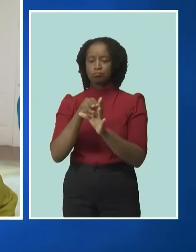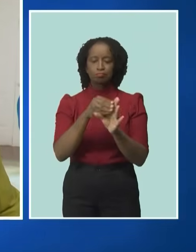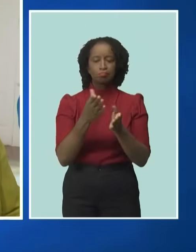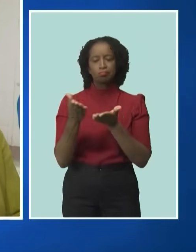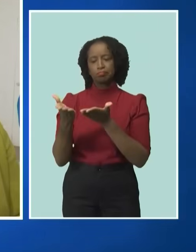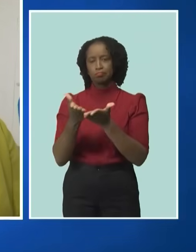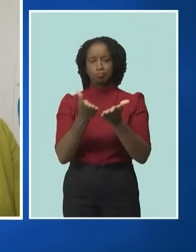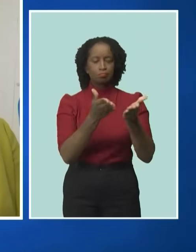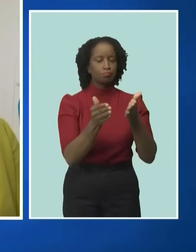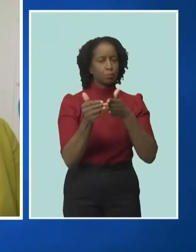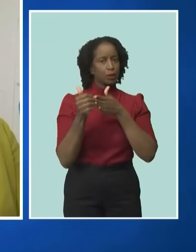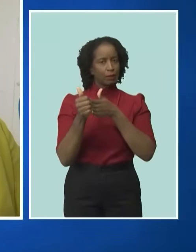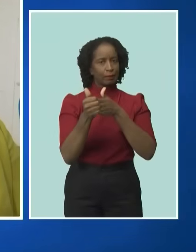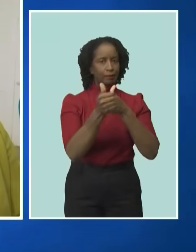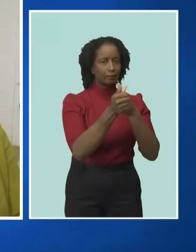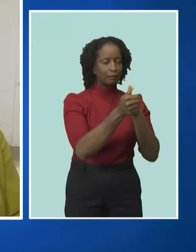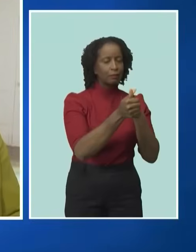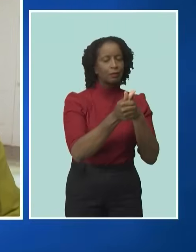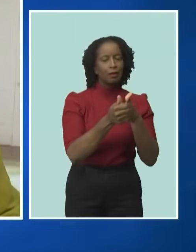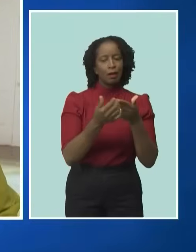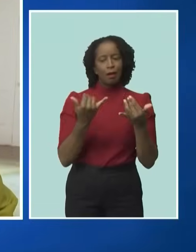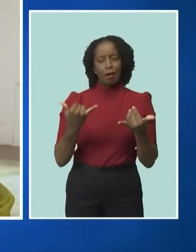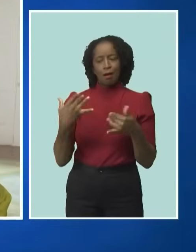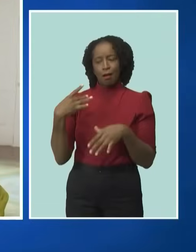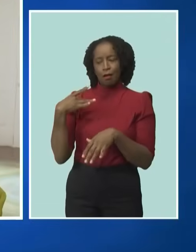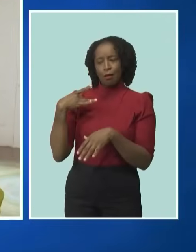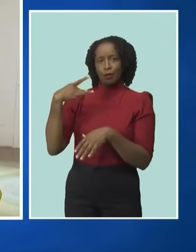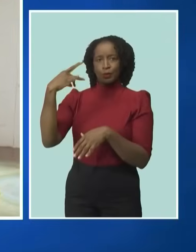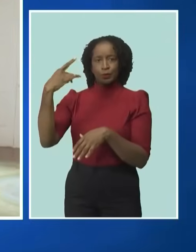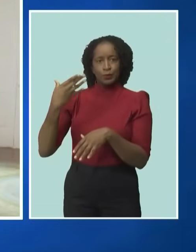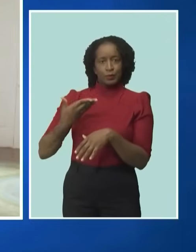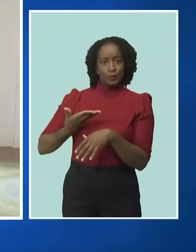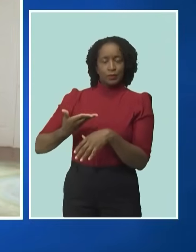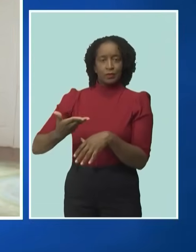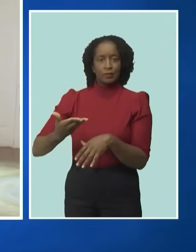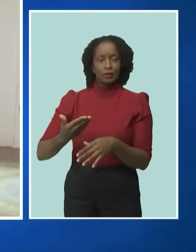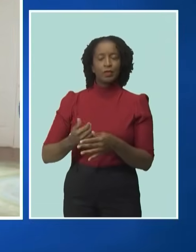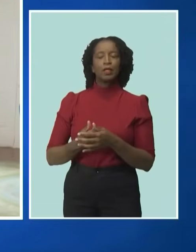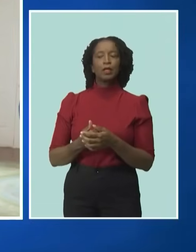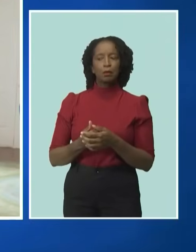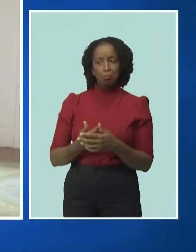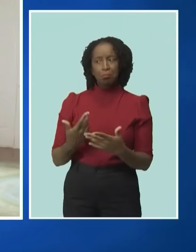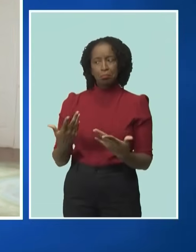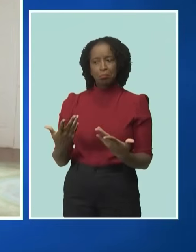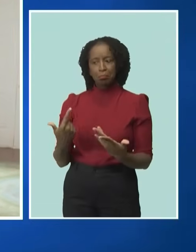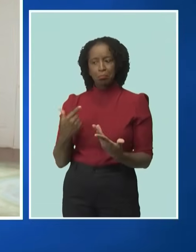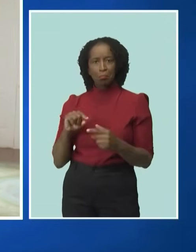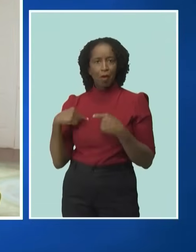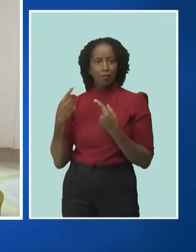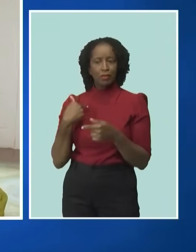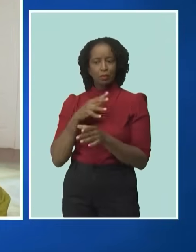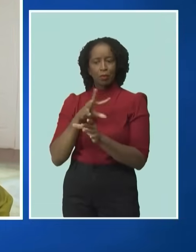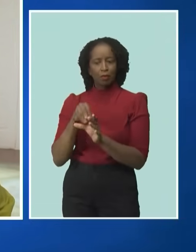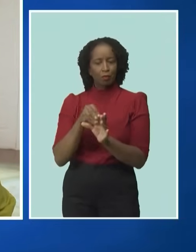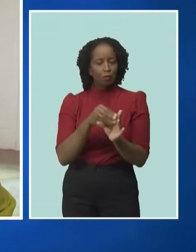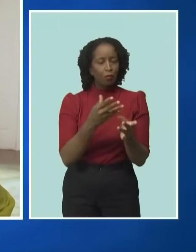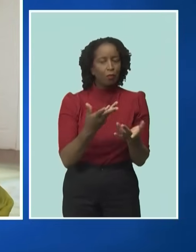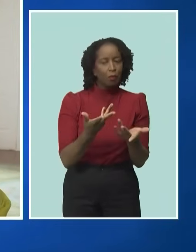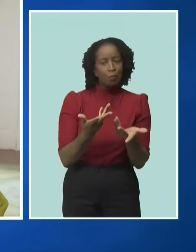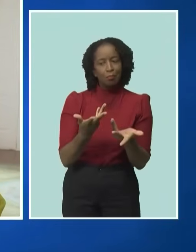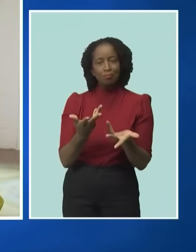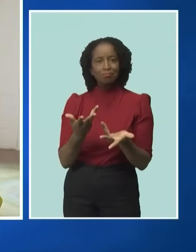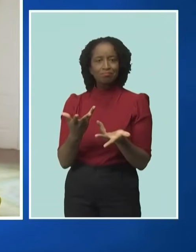and so this feels as though it is a progression and one that I appreciate